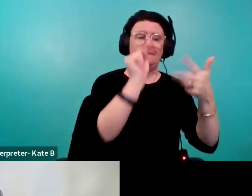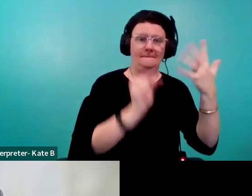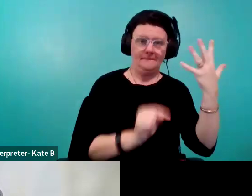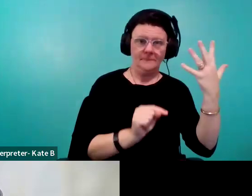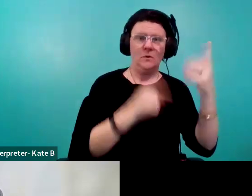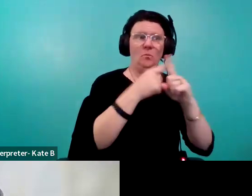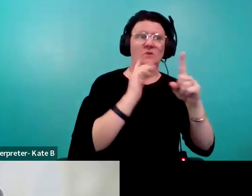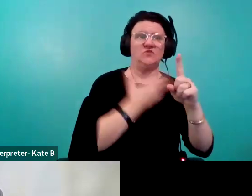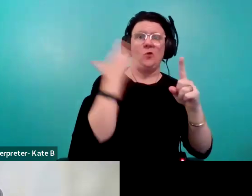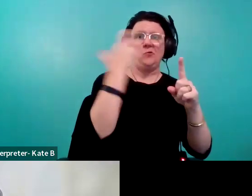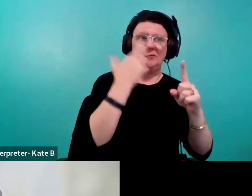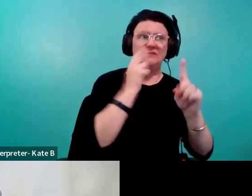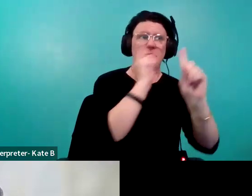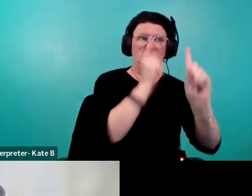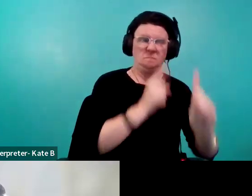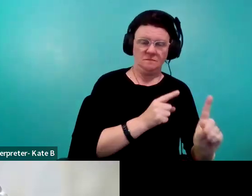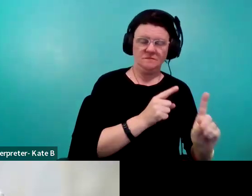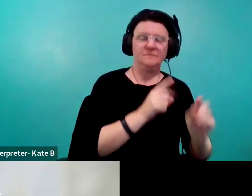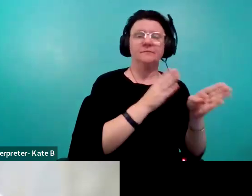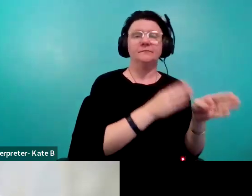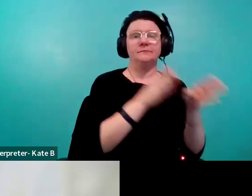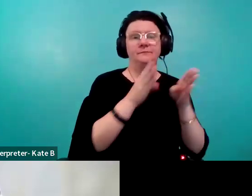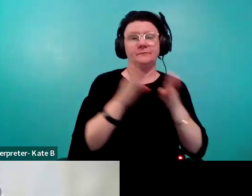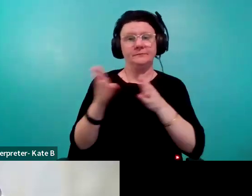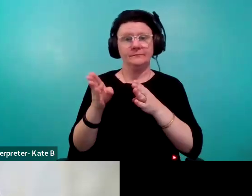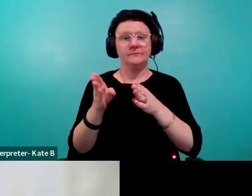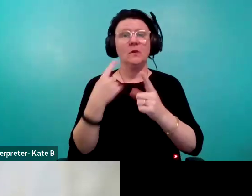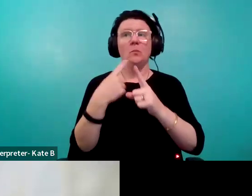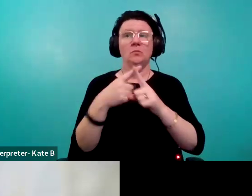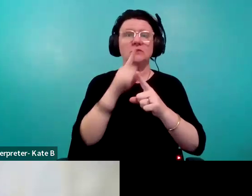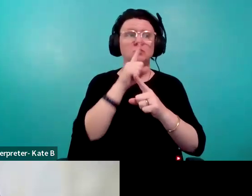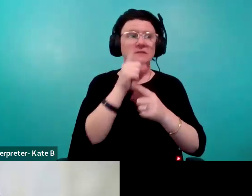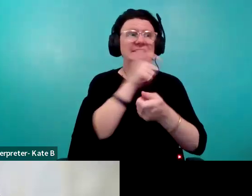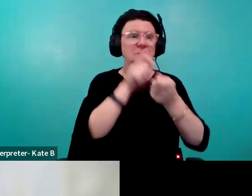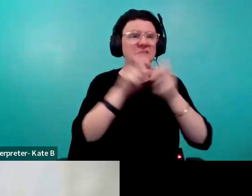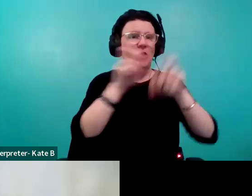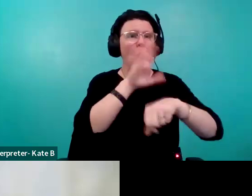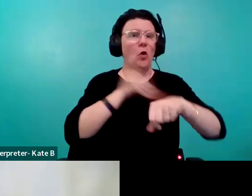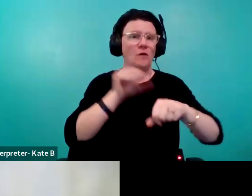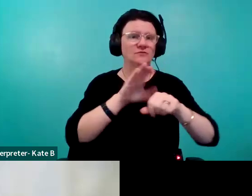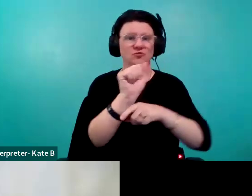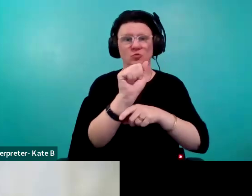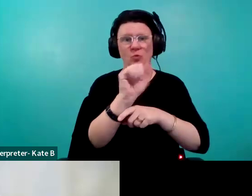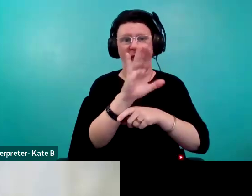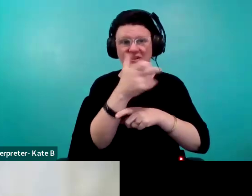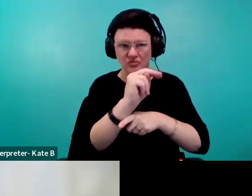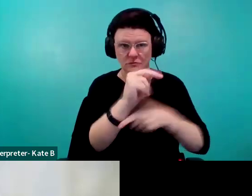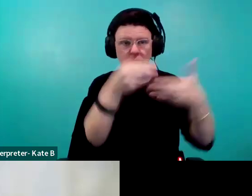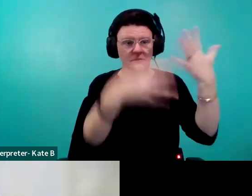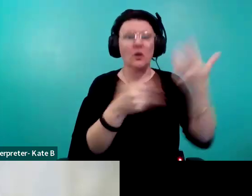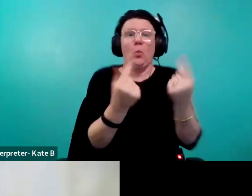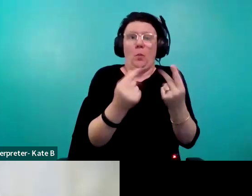why we're working on these particular issues, and then some calls to action. And this one happens to have lots of calls to